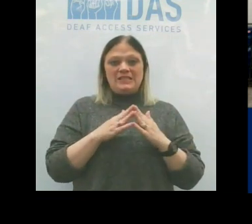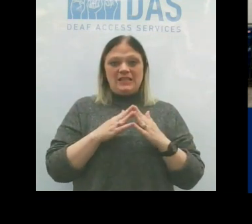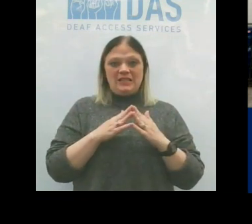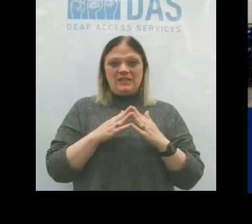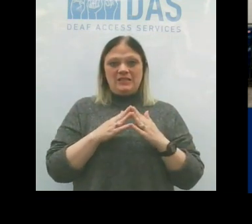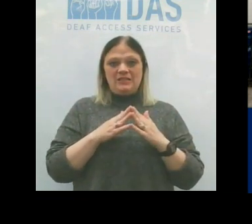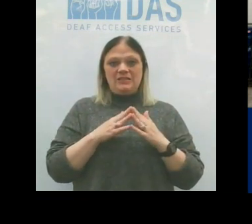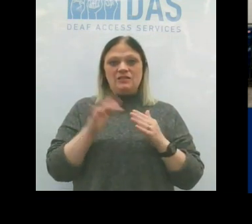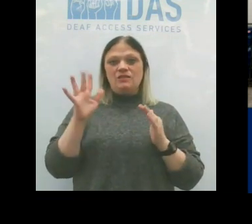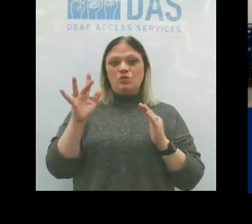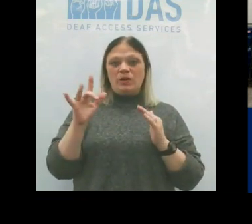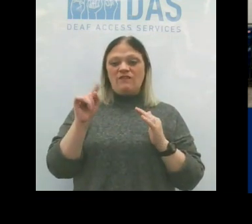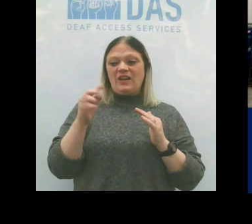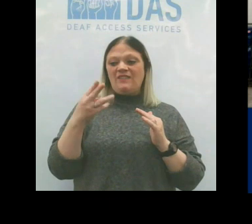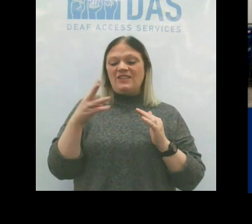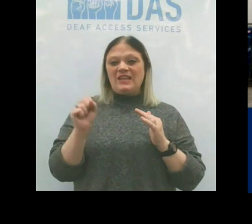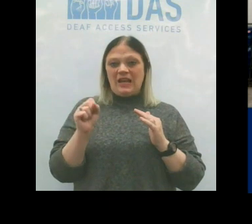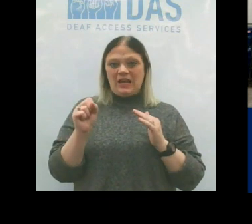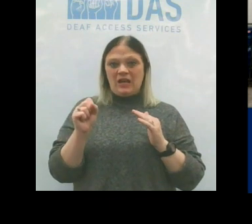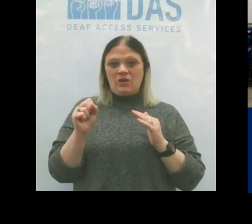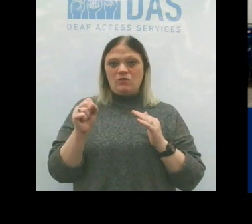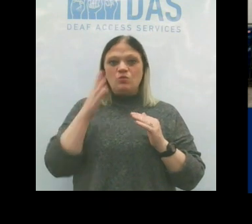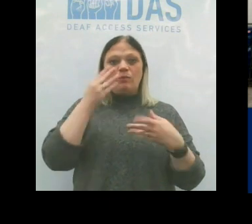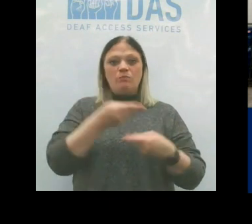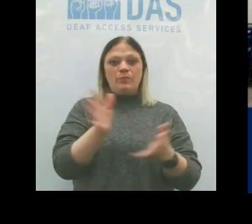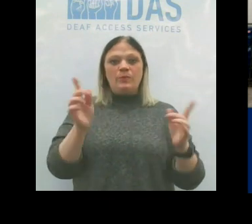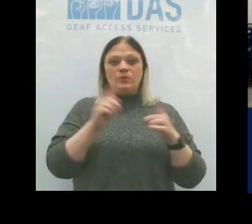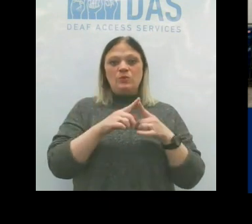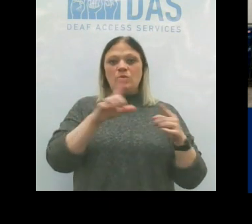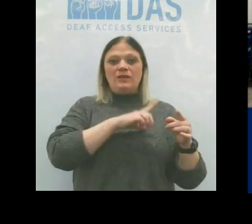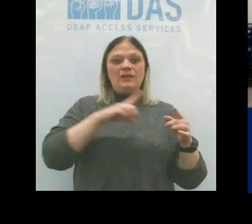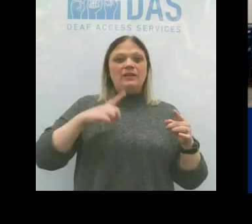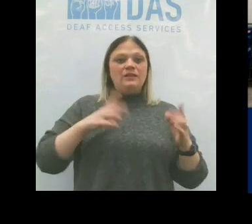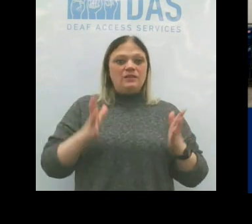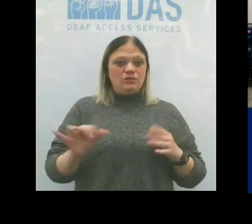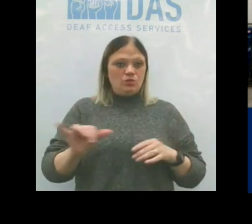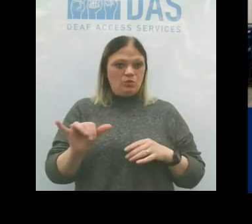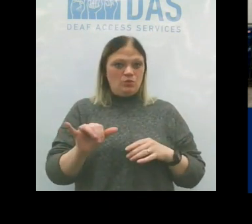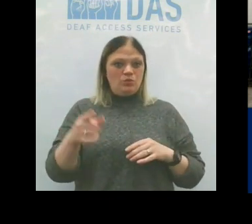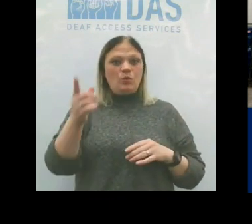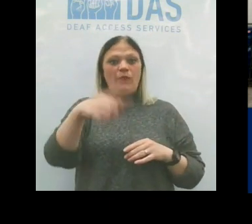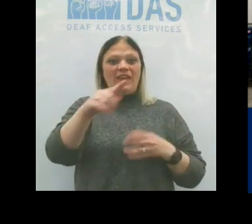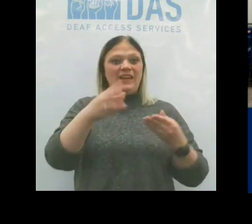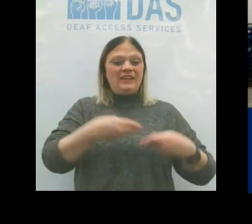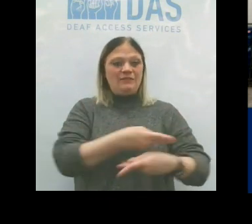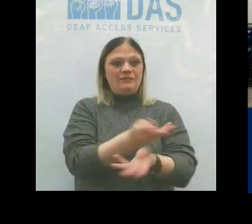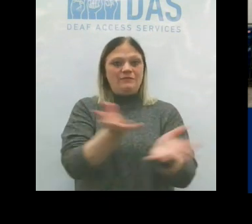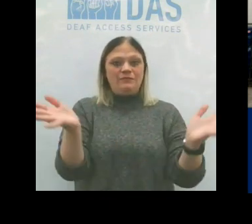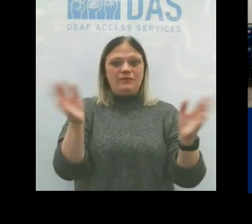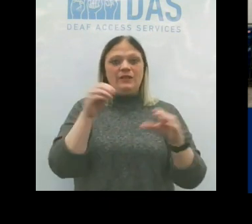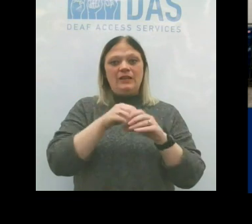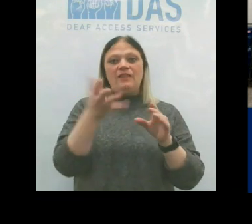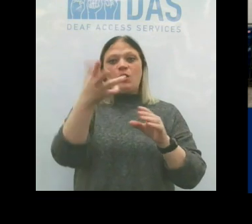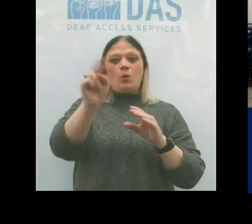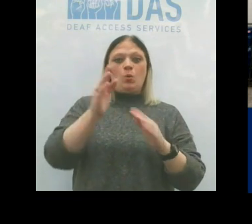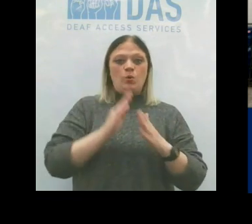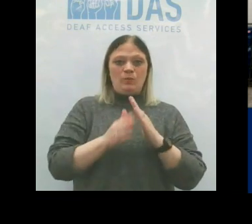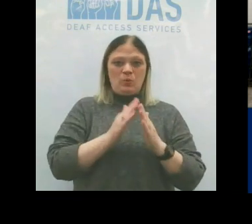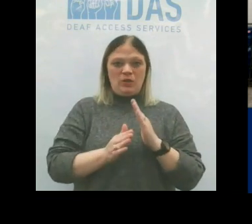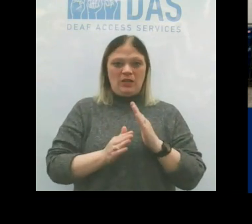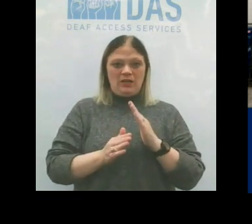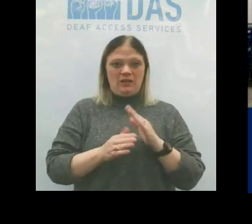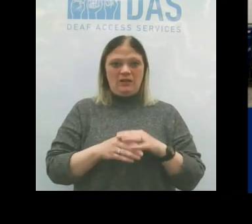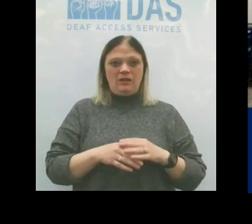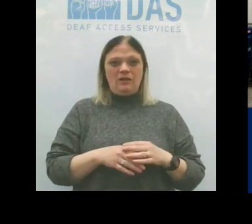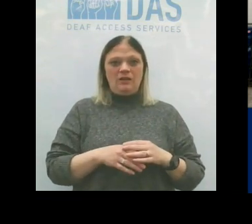the 25 towns. We're going to give them to our legislators, too, so that they can distribute them in their own communities. We've